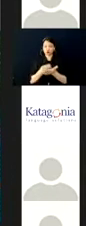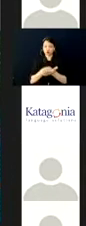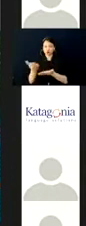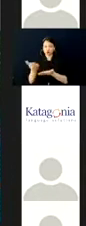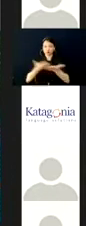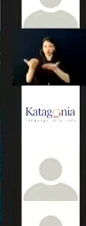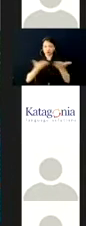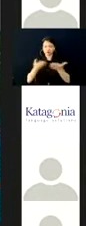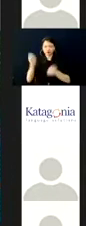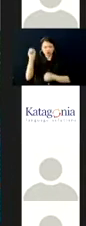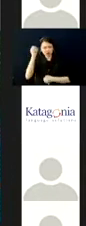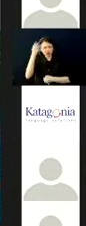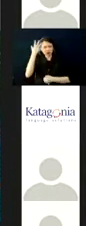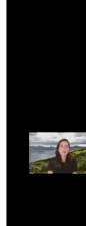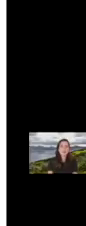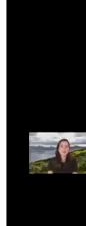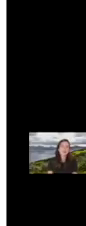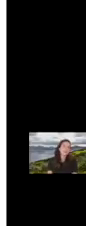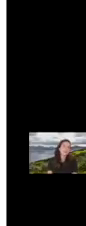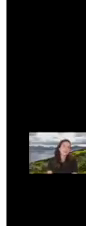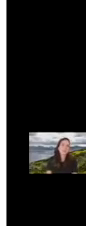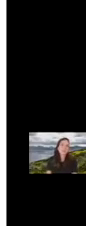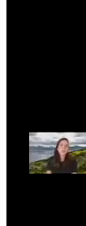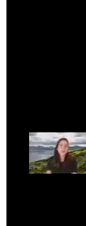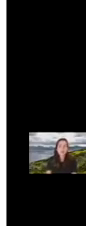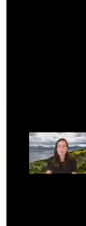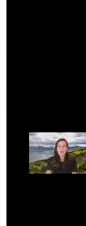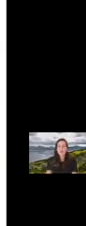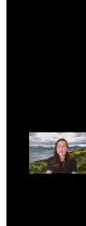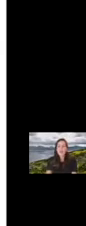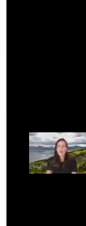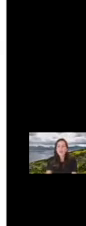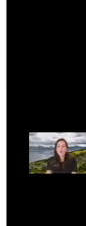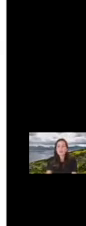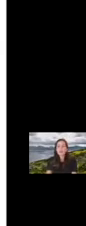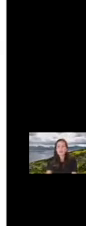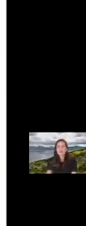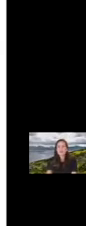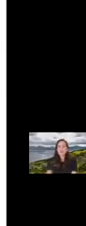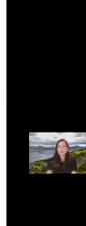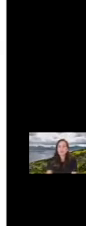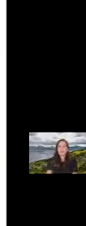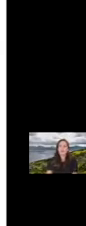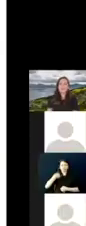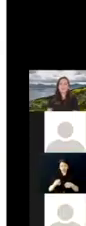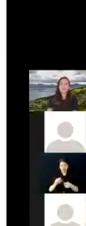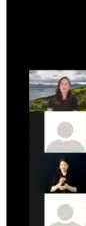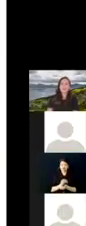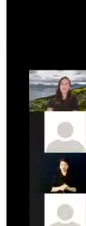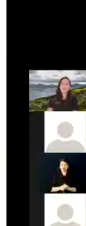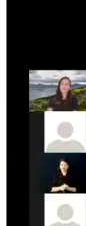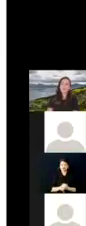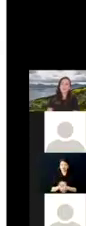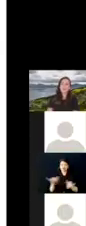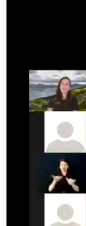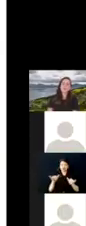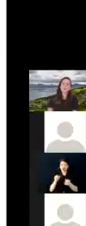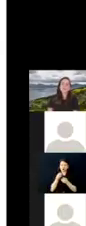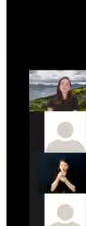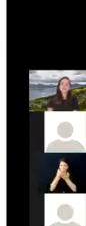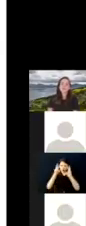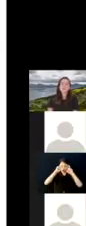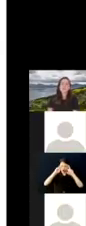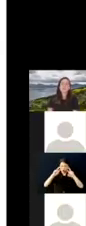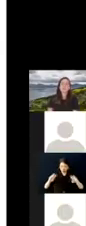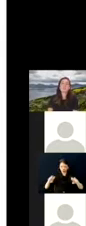before, before the pandemic started. But, as we were doing the white paper research, we thought to ourselves, it's really